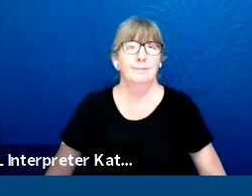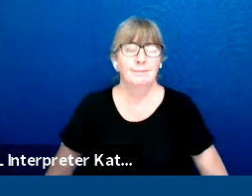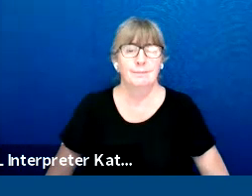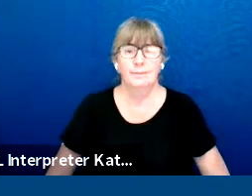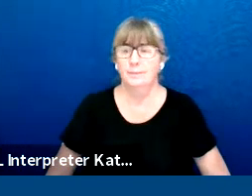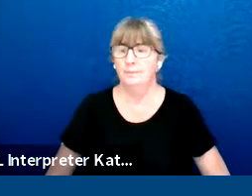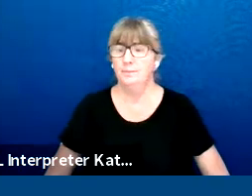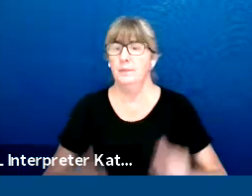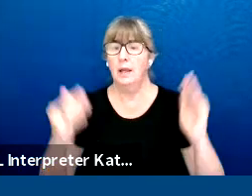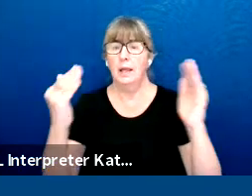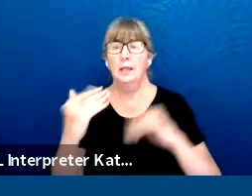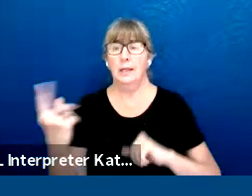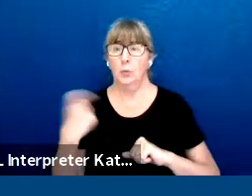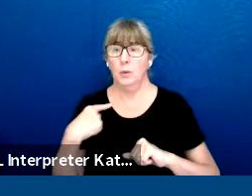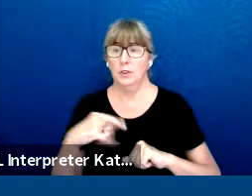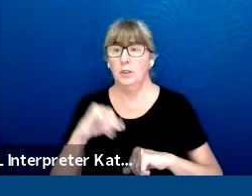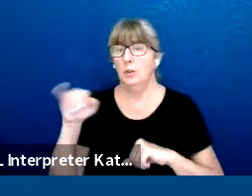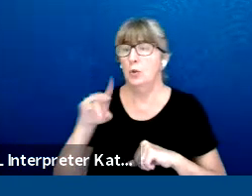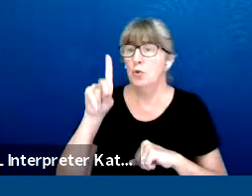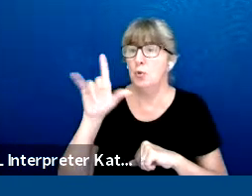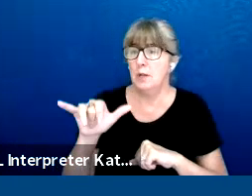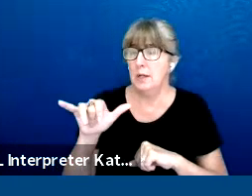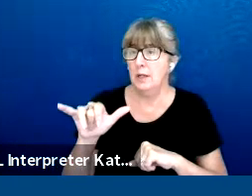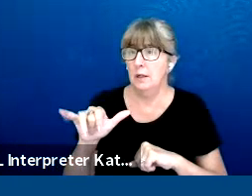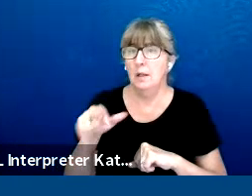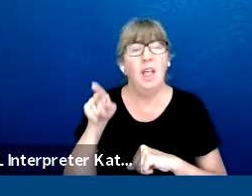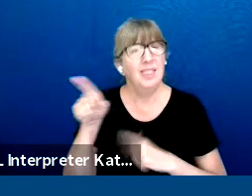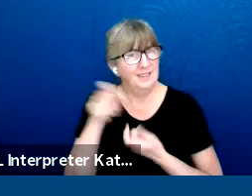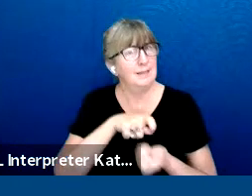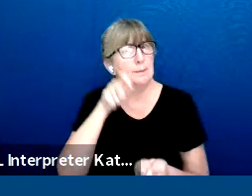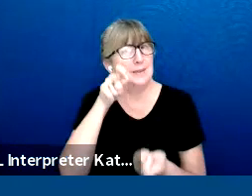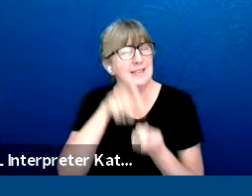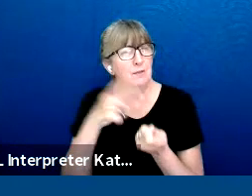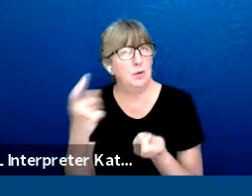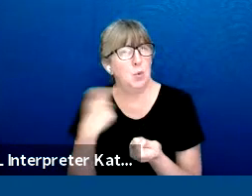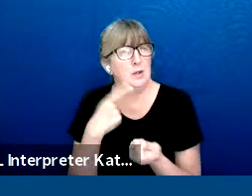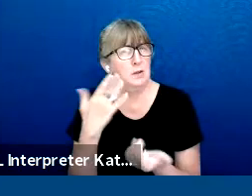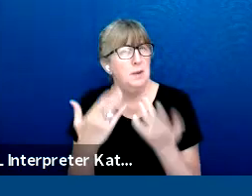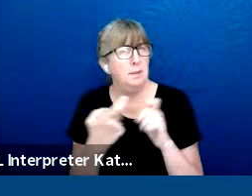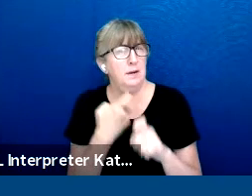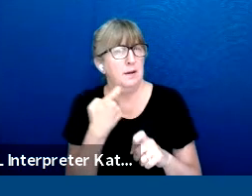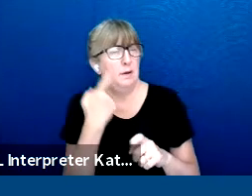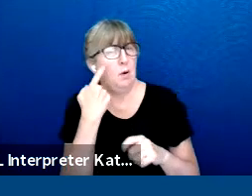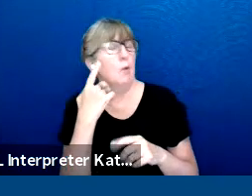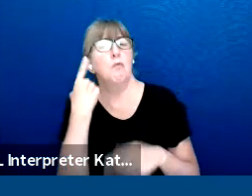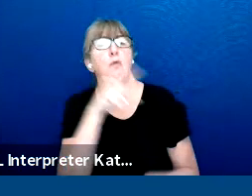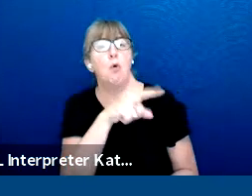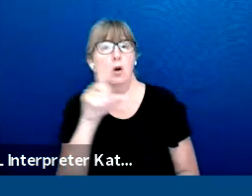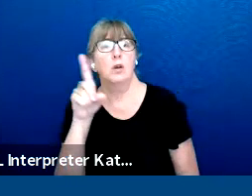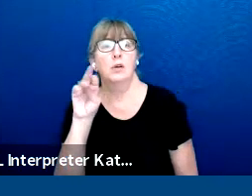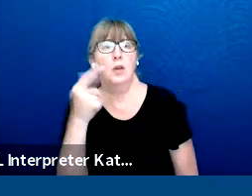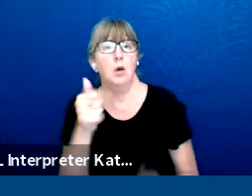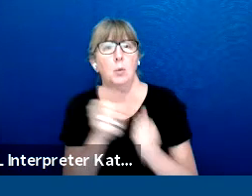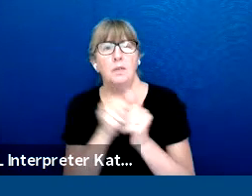Let's see, next question, Judy. This is a pretty specific question, and it might be for Doug with the NFIP. And I